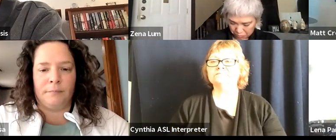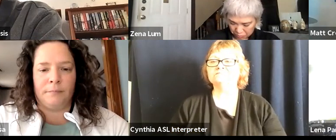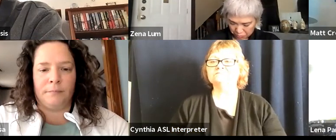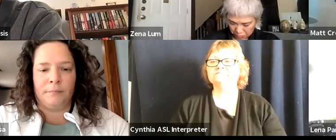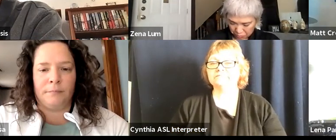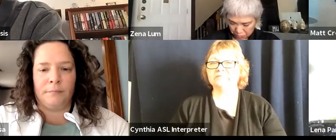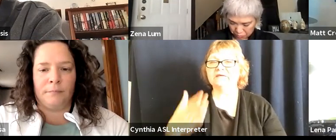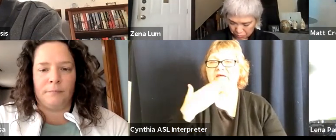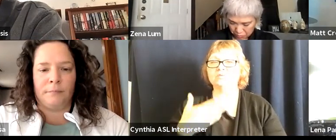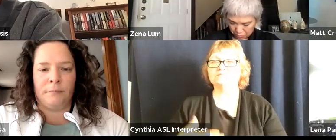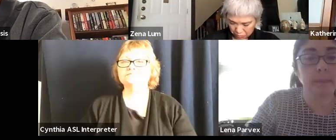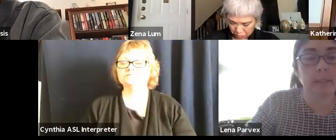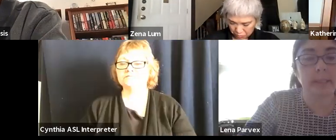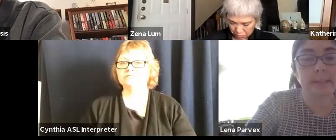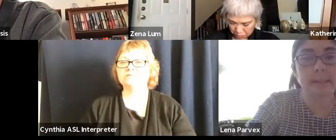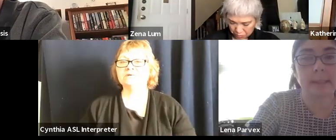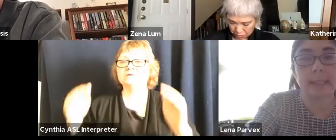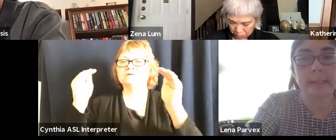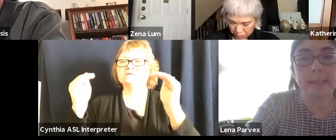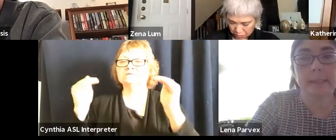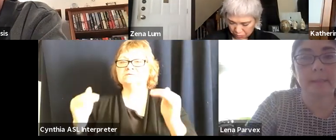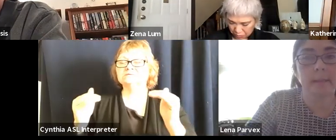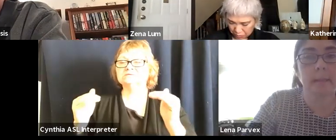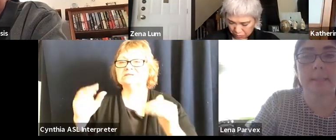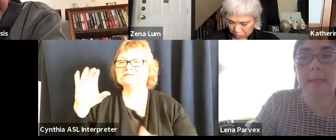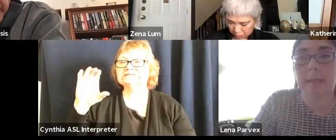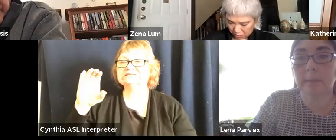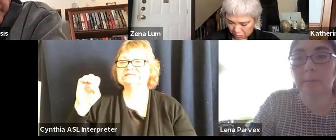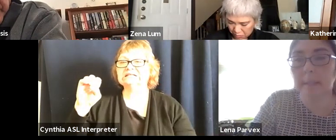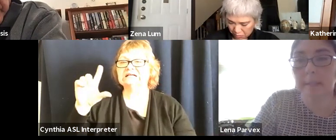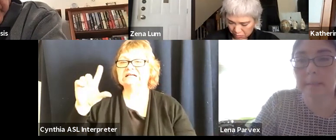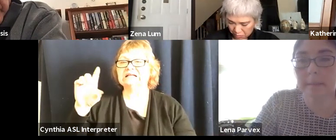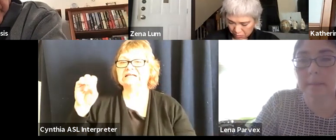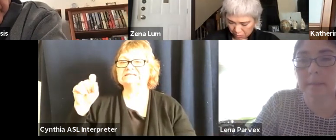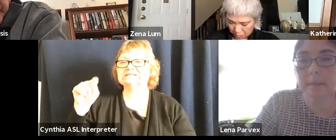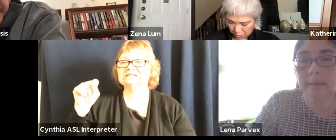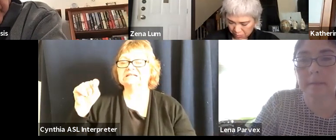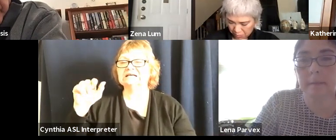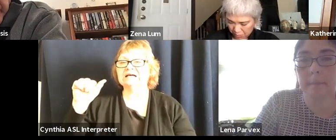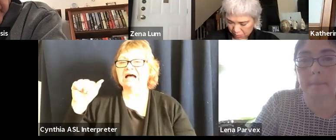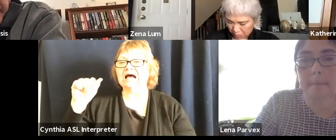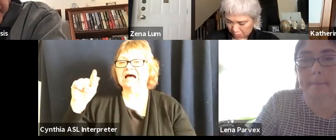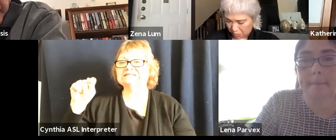Thank you. Next speaker is Celeste Atala Gutierrez.